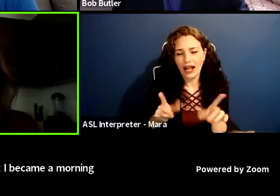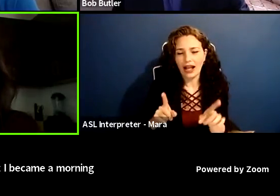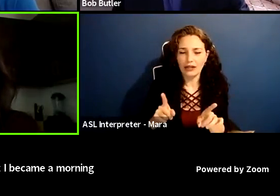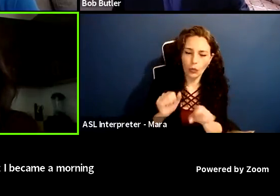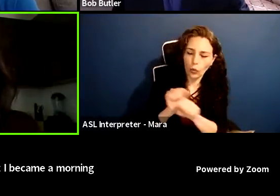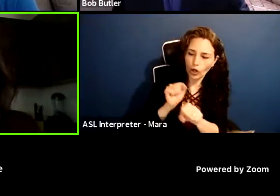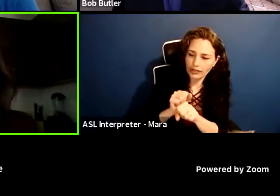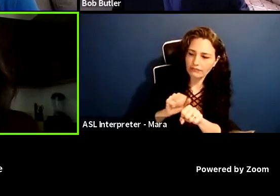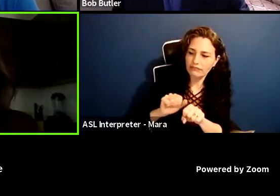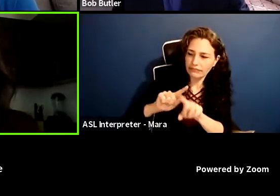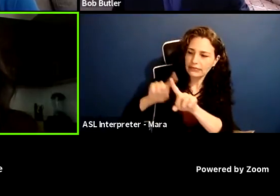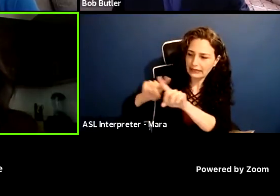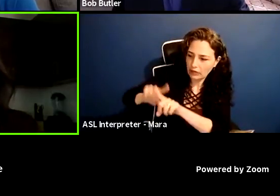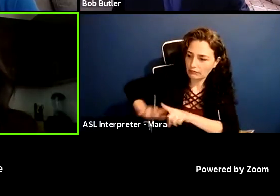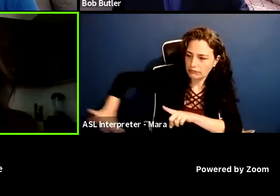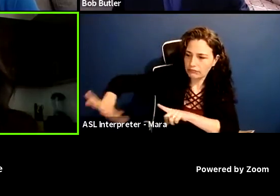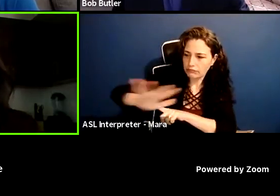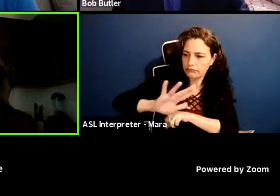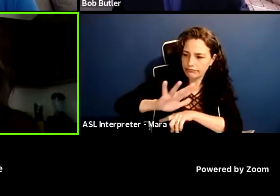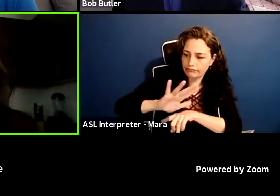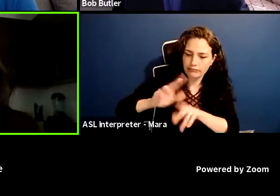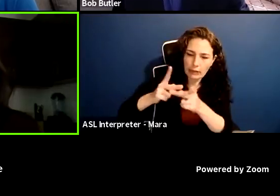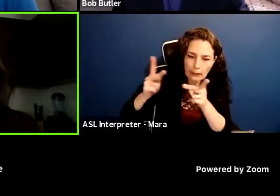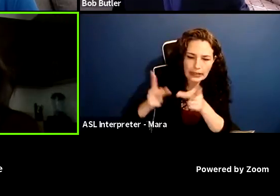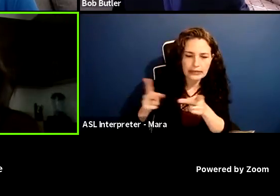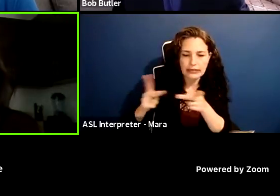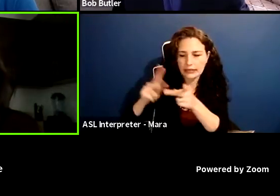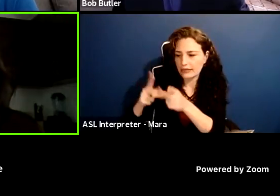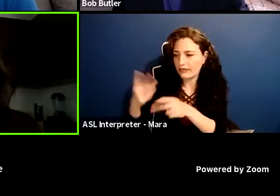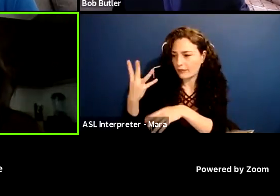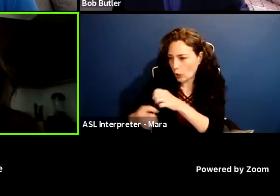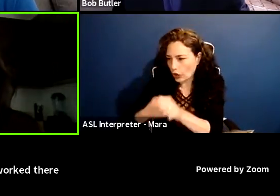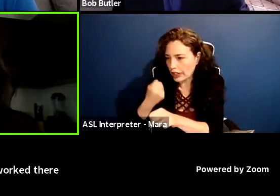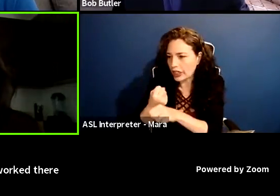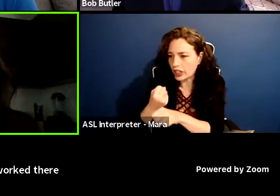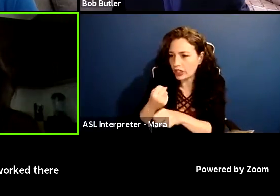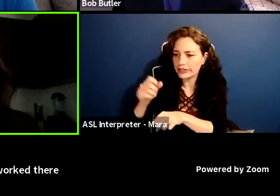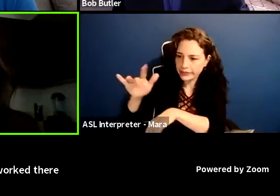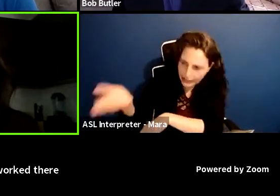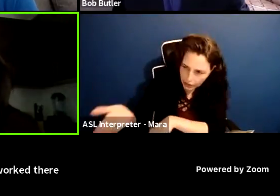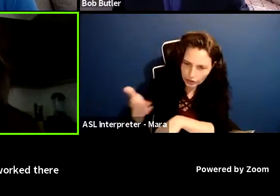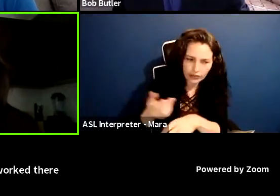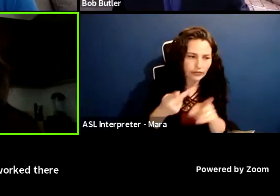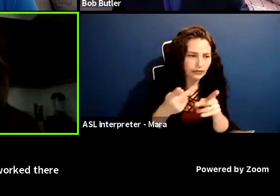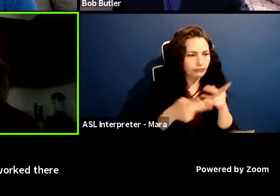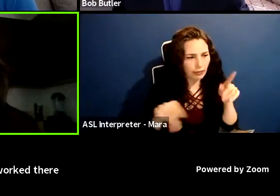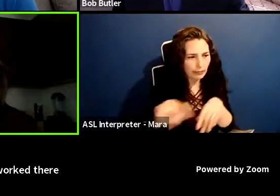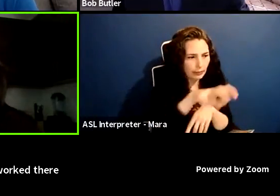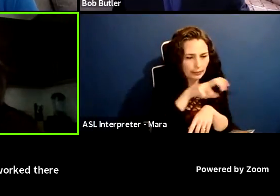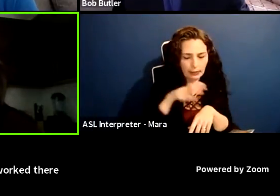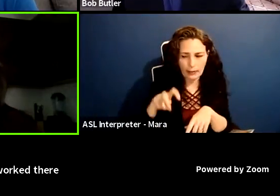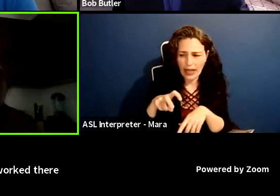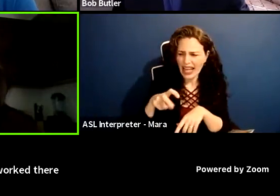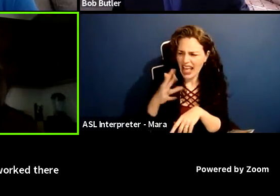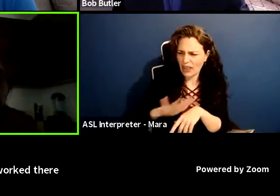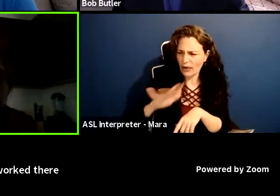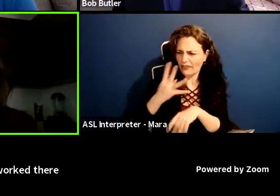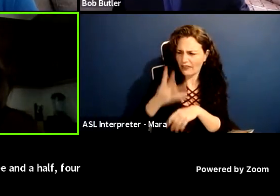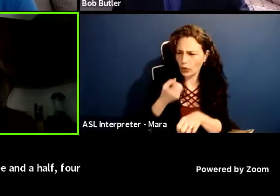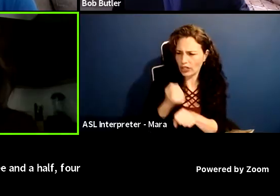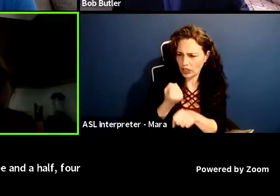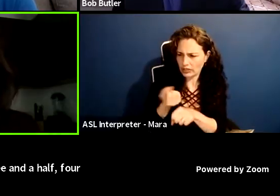there for 4 years, and about 4 years ago, I decided to make a switch to Minnesota Public